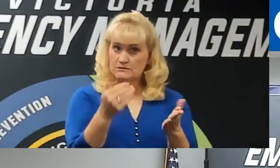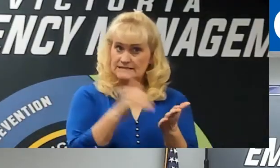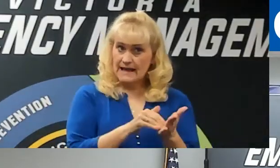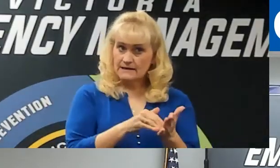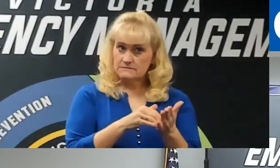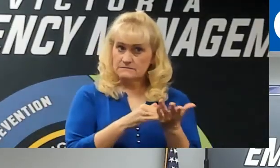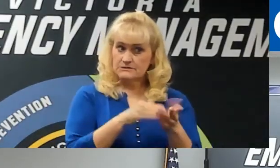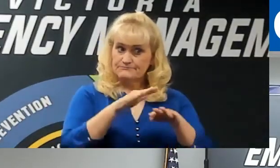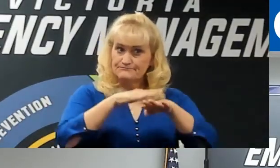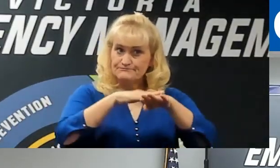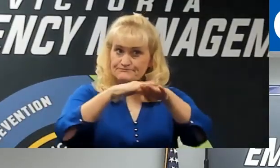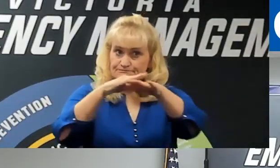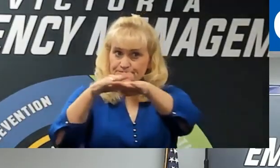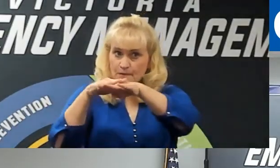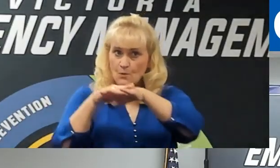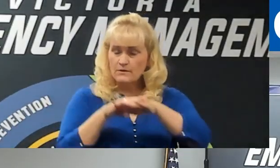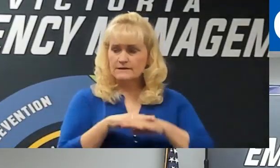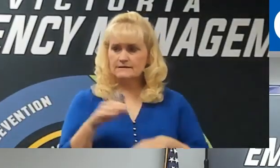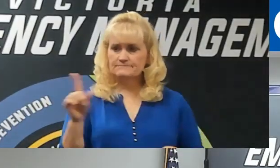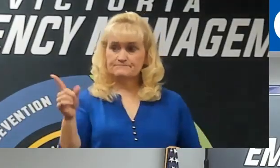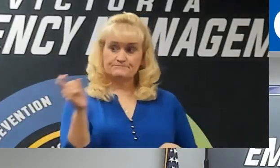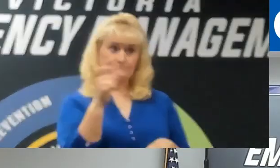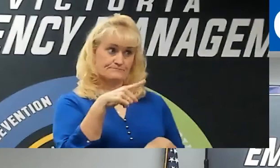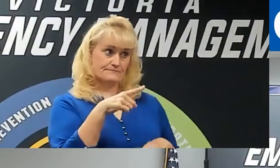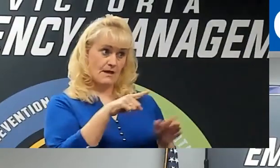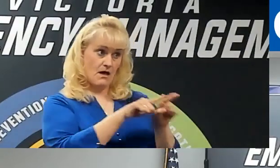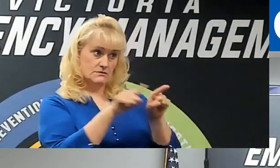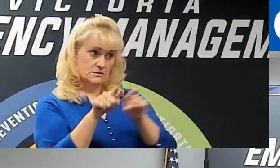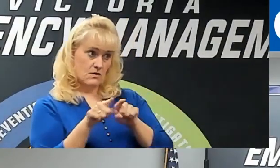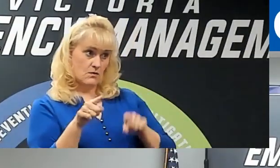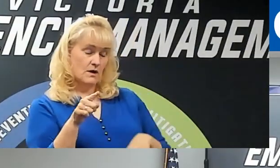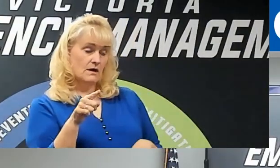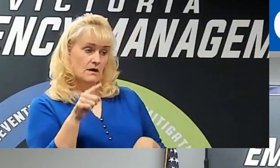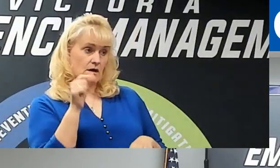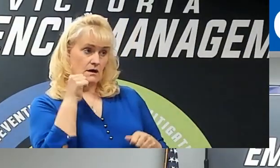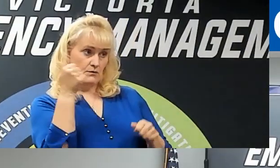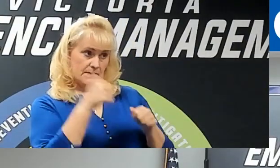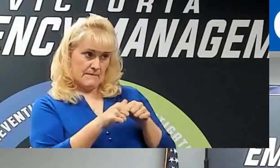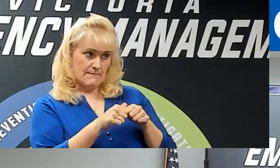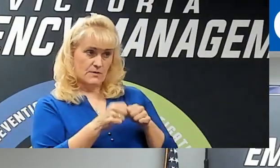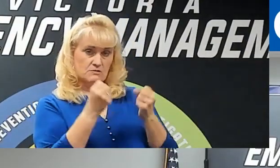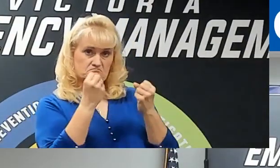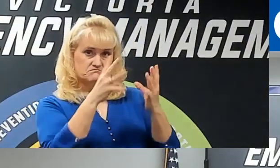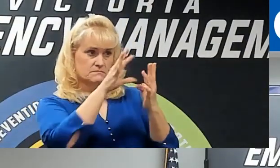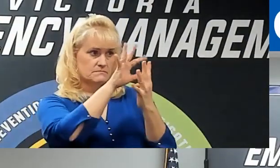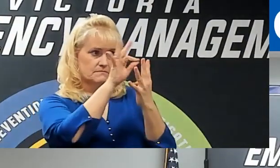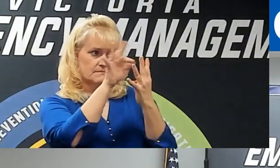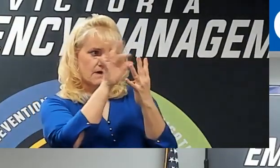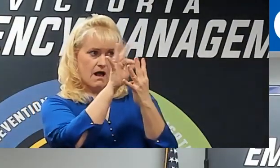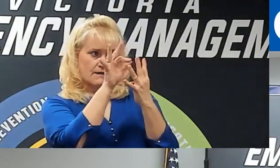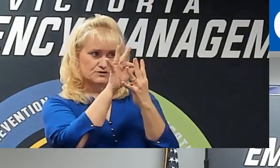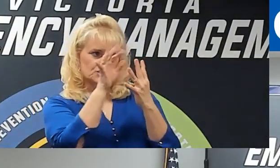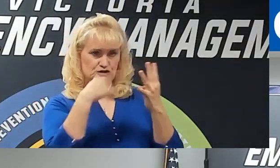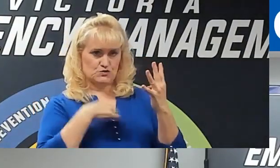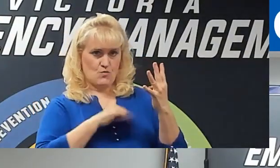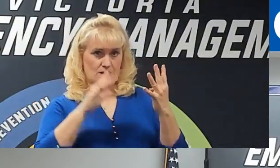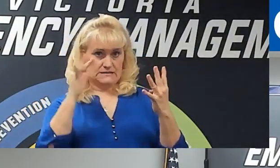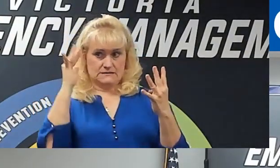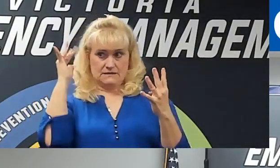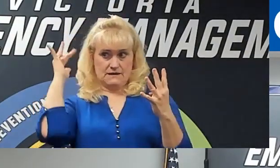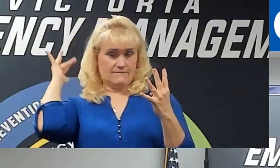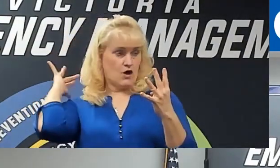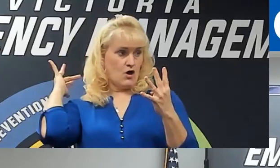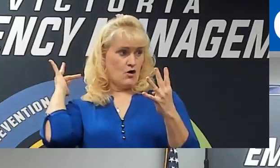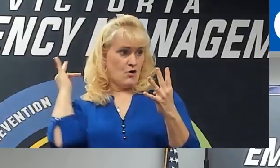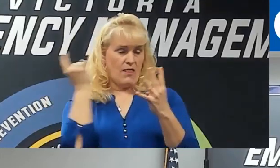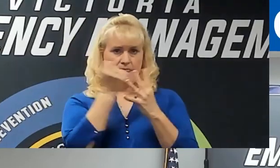one thing important to remember as well is that the array of options available to us previously have been